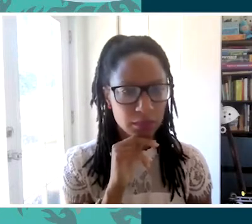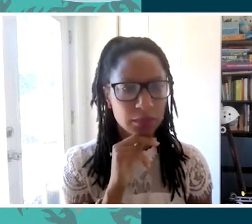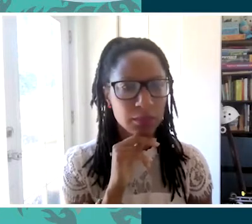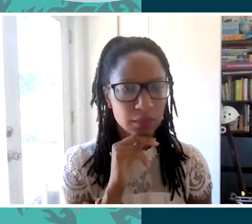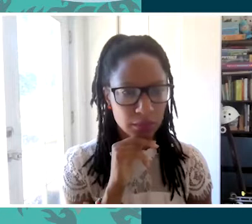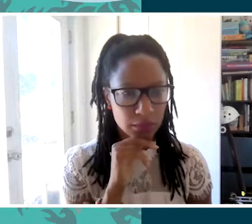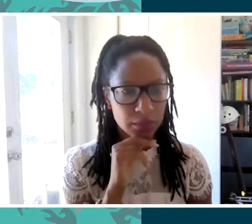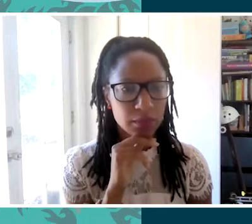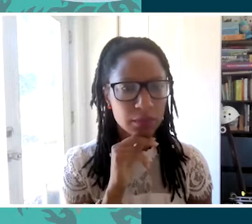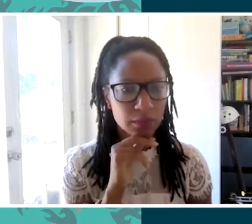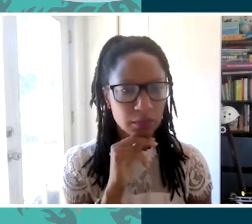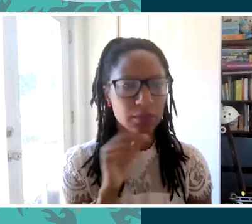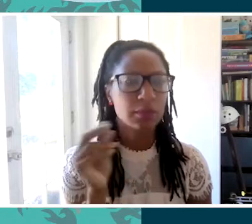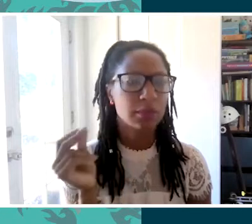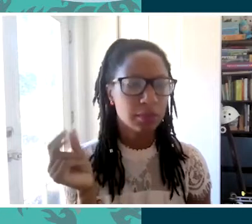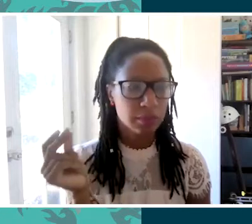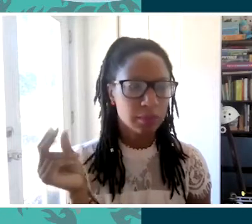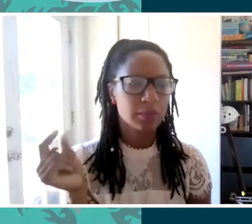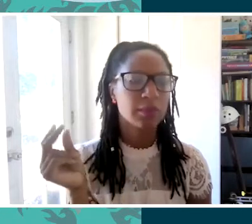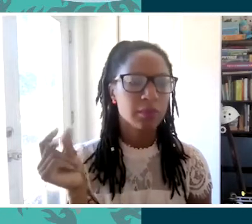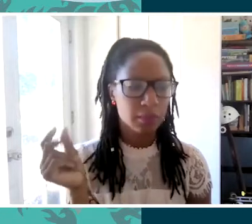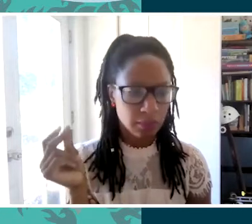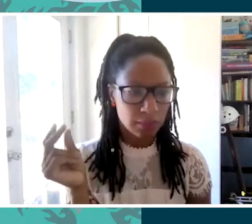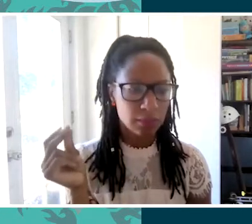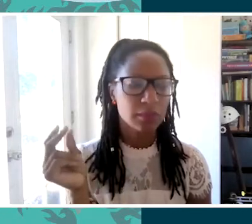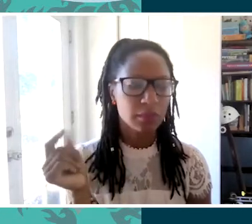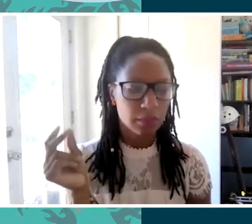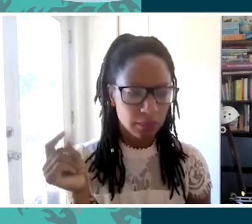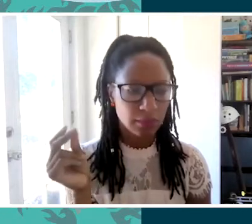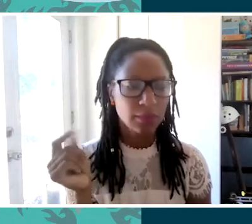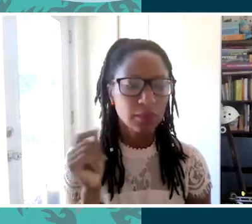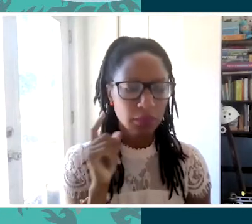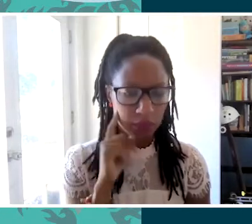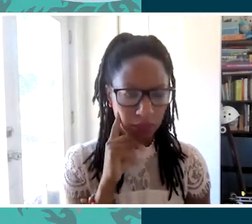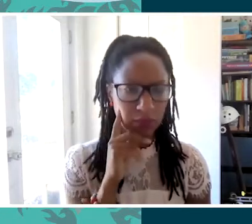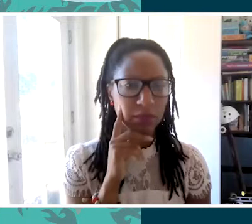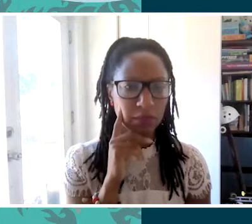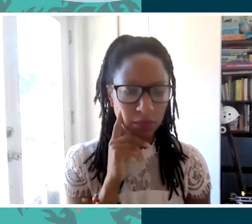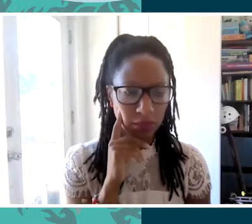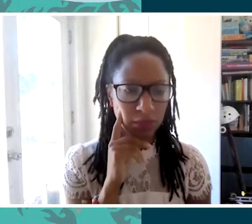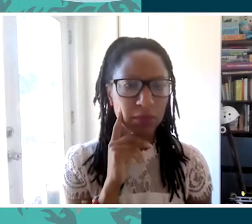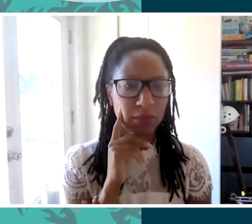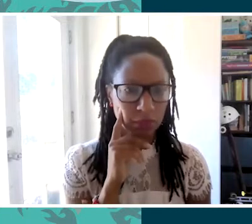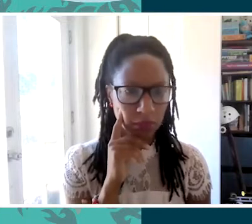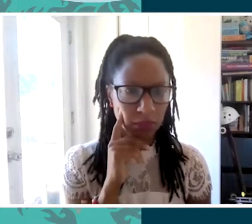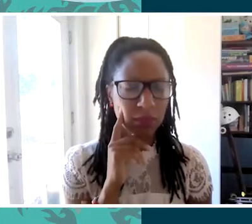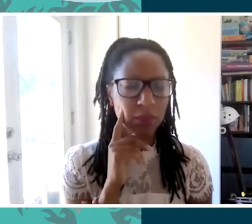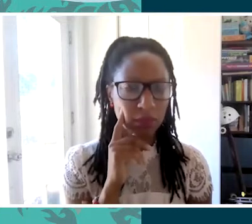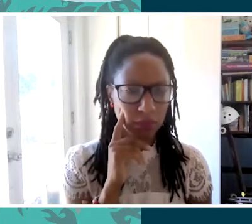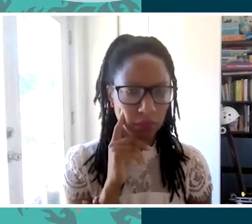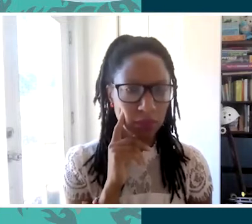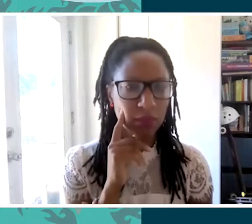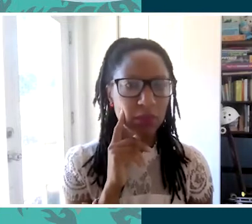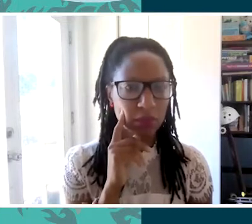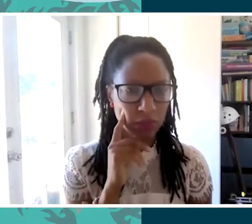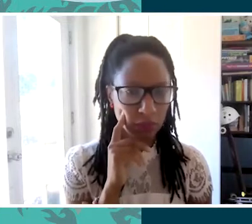being uncomfortable sucks. It feels like anxiety. It is not fun. But I'd done enough work to kind